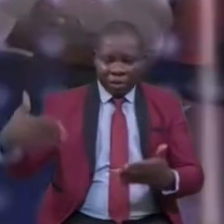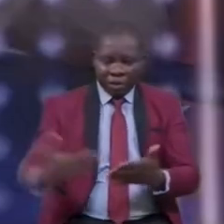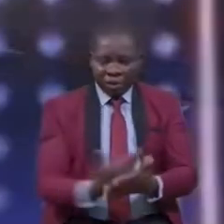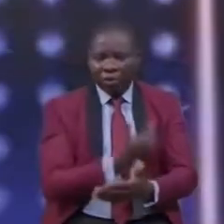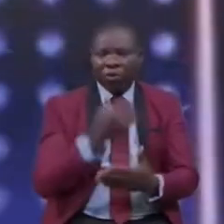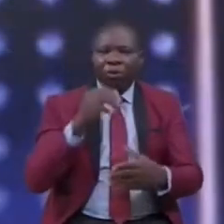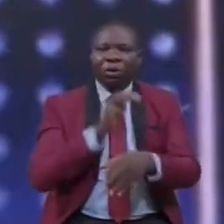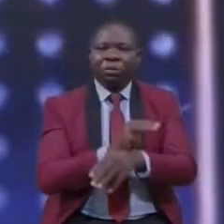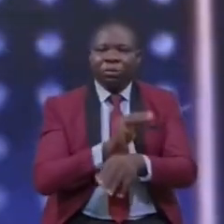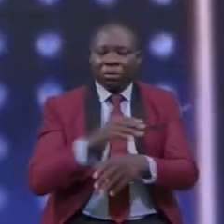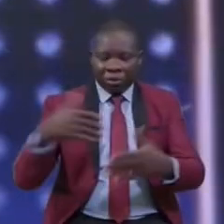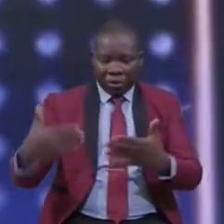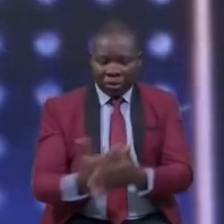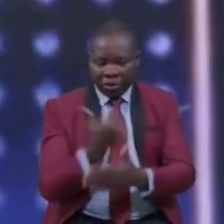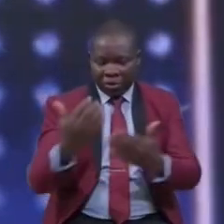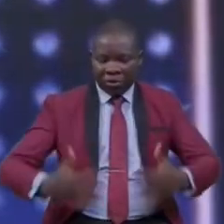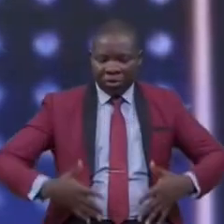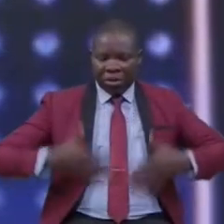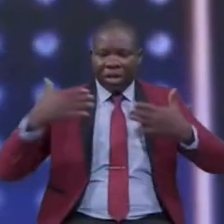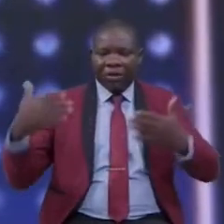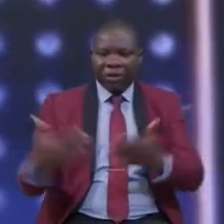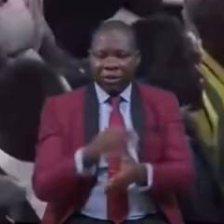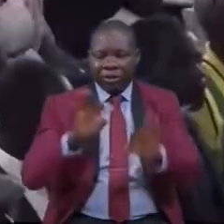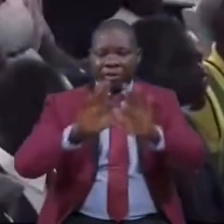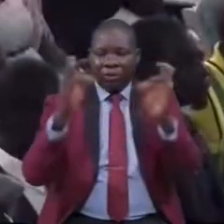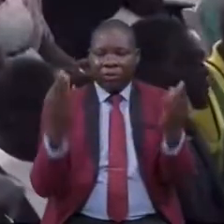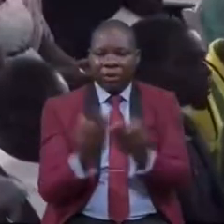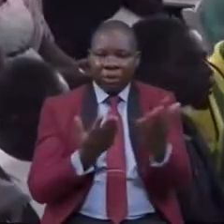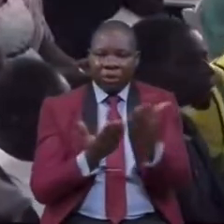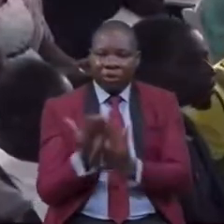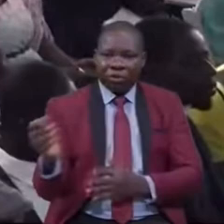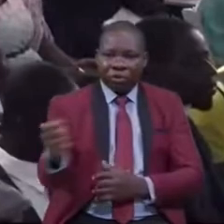family through you in Jesus' name.